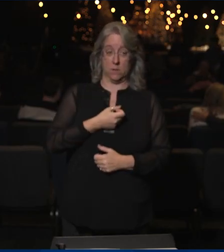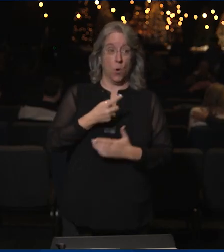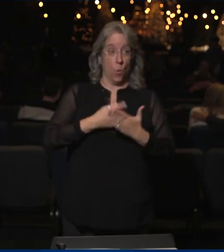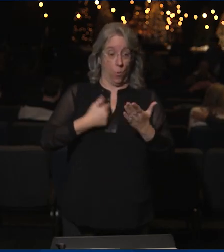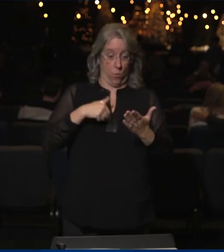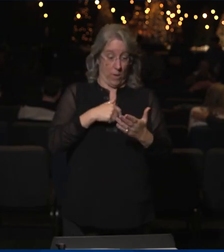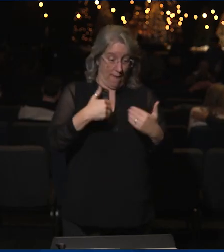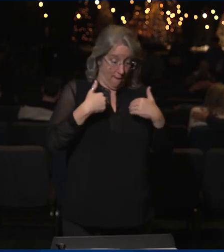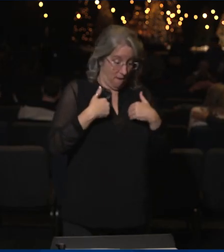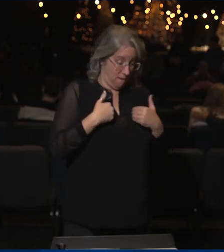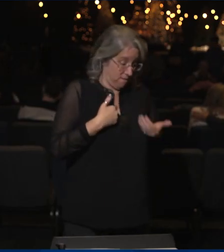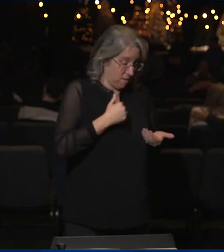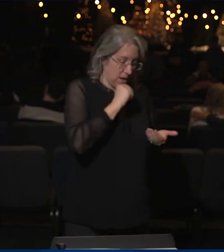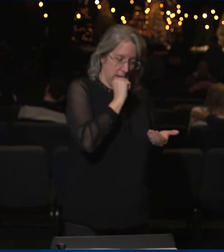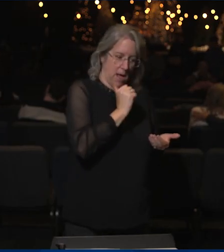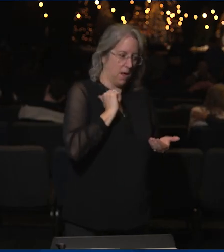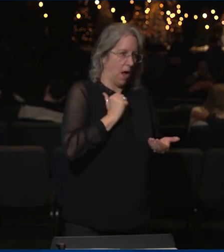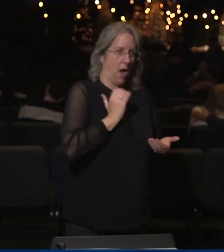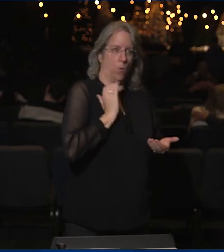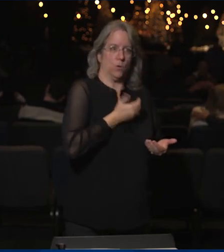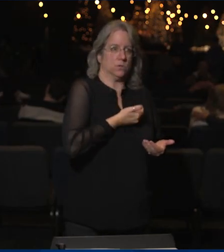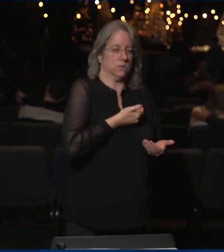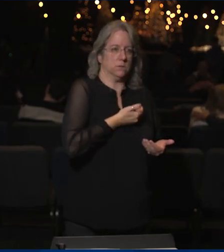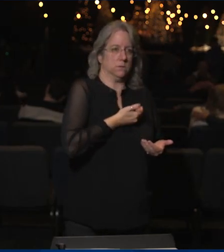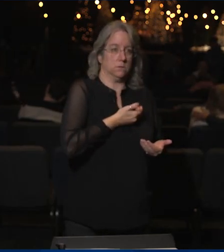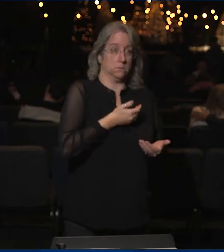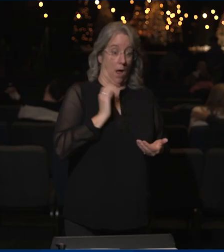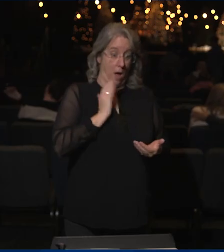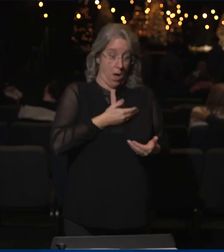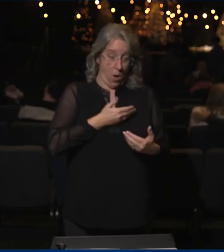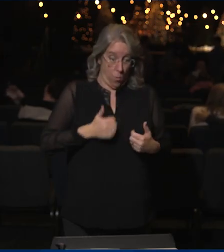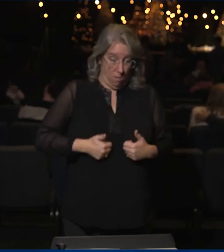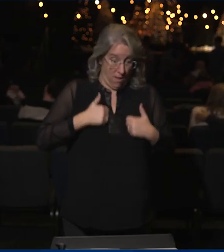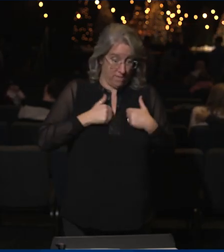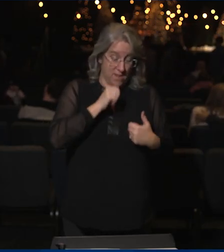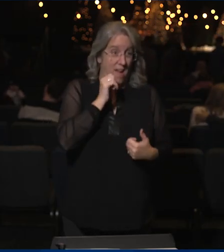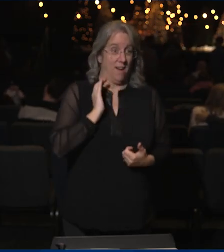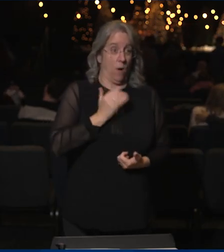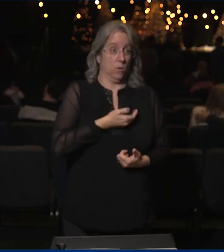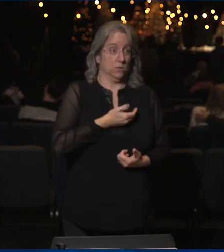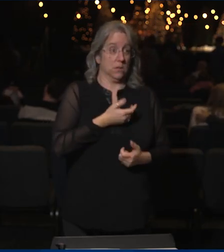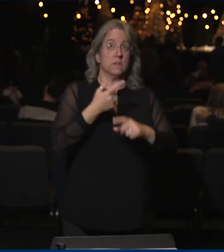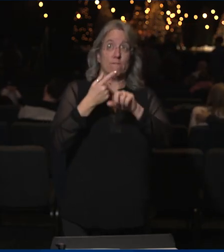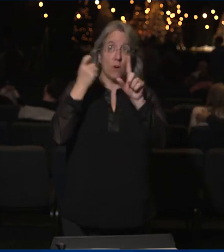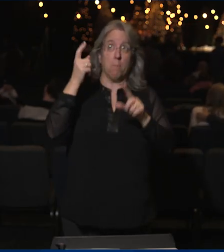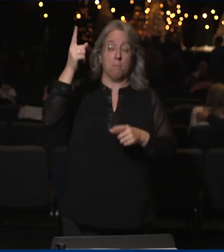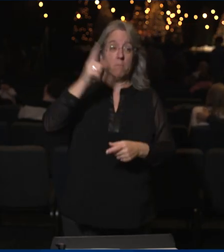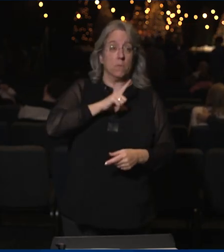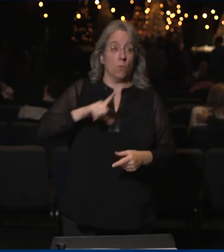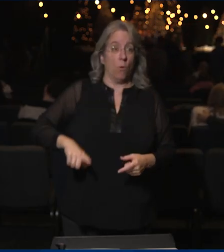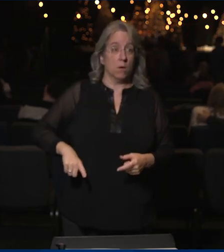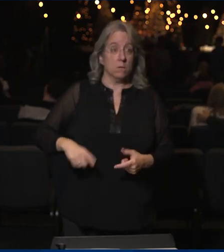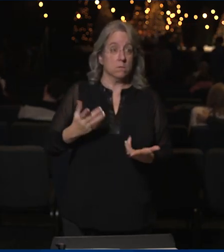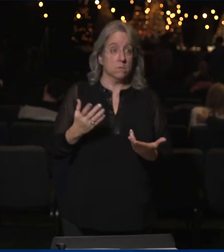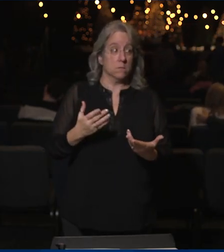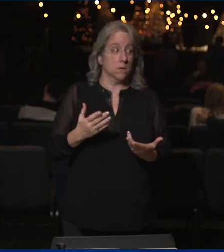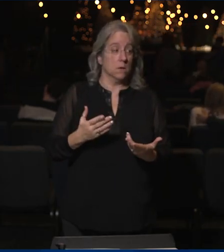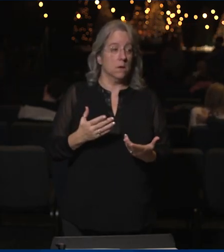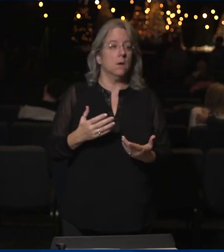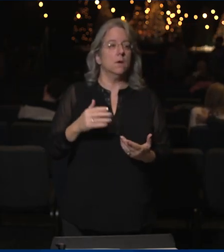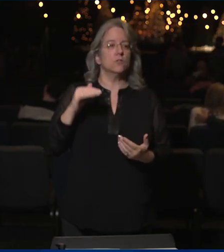even ourselves are not ours, but it's from the Lord. So as a reminder, would you pray this prayer with